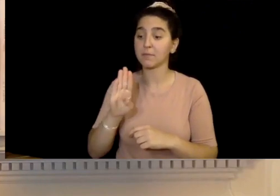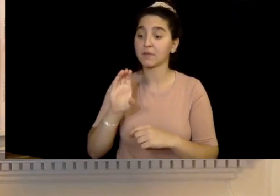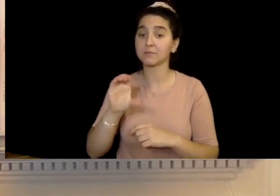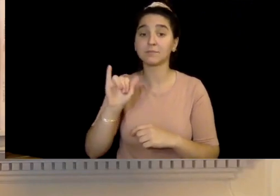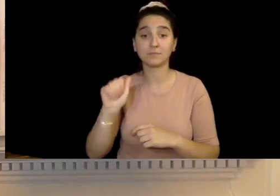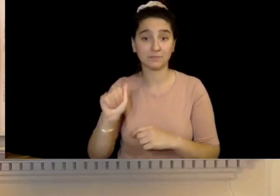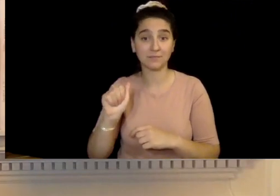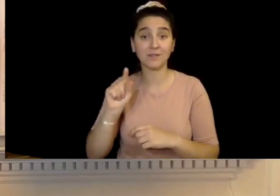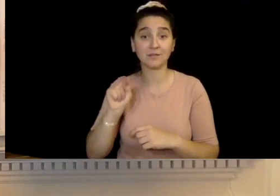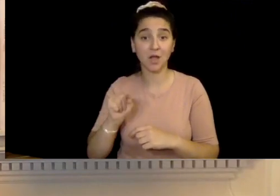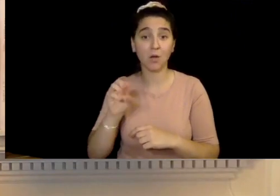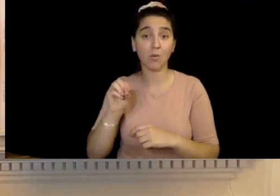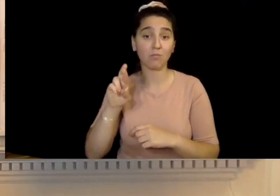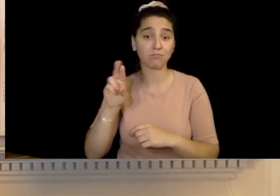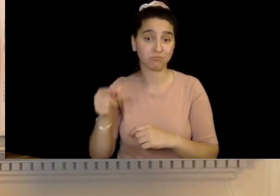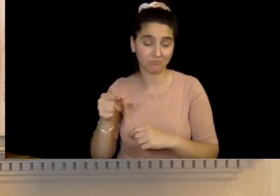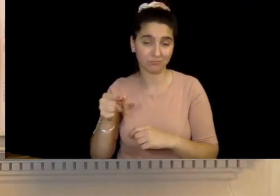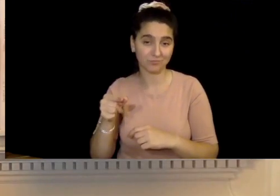www.fbcia.org.